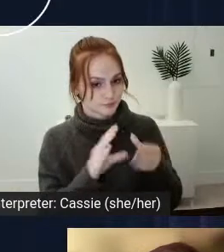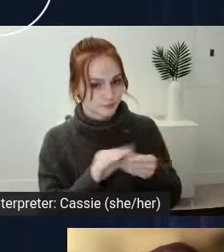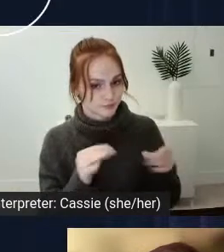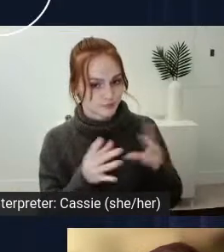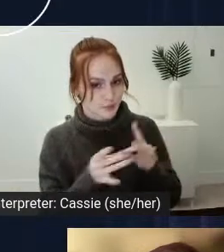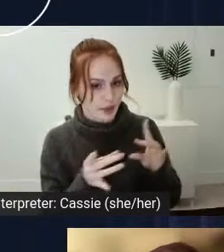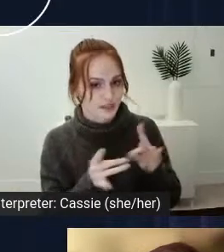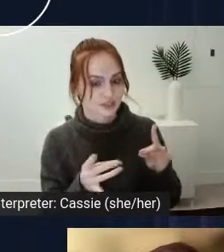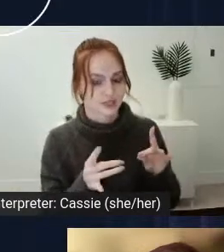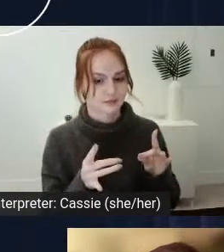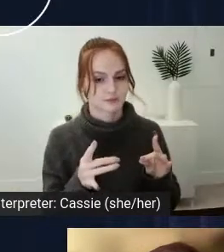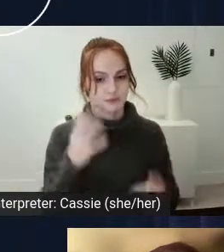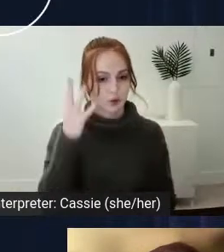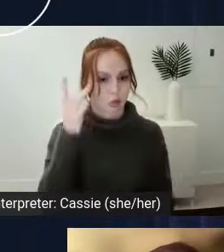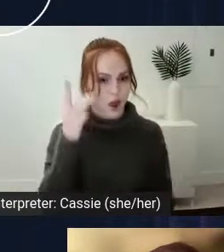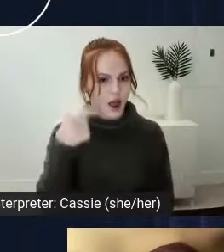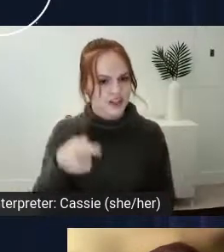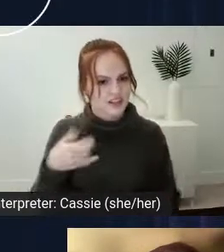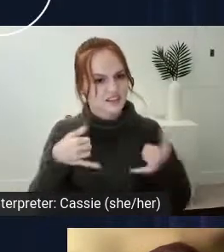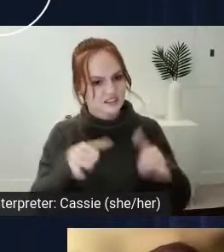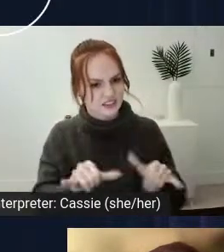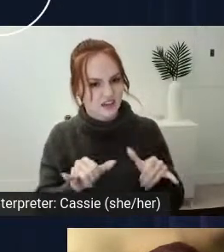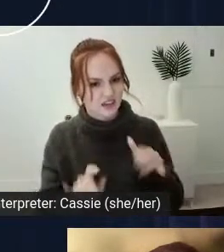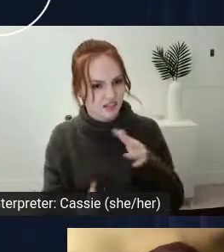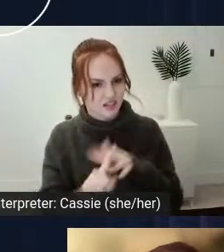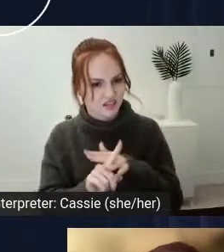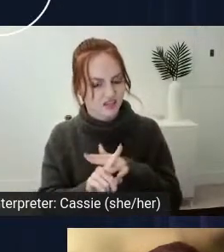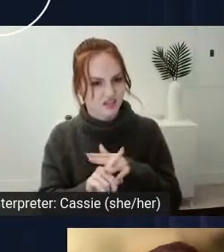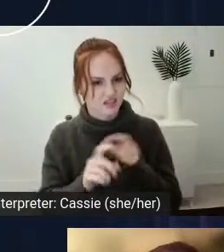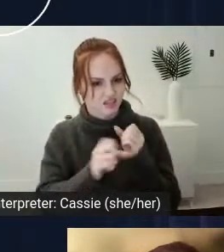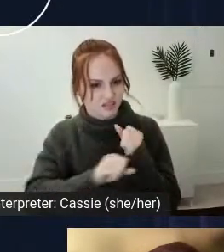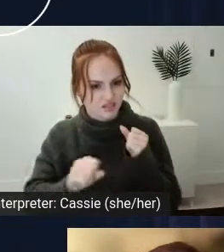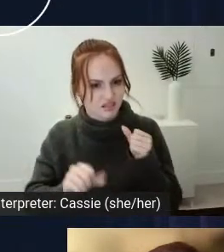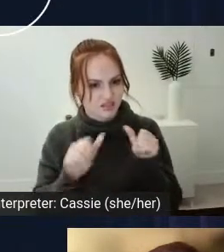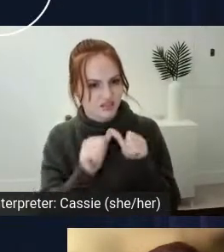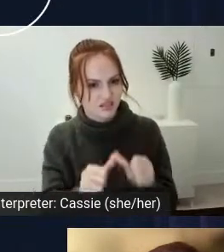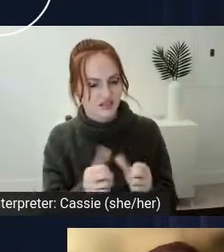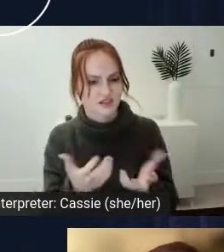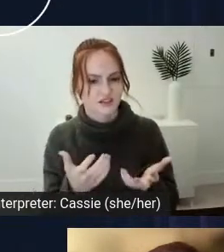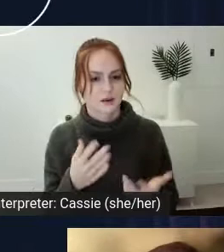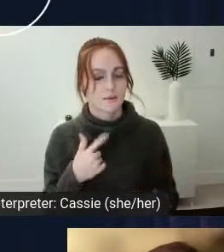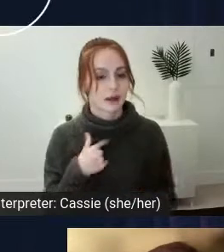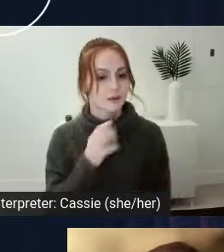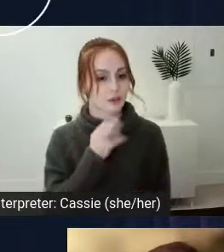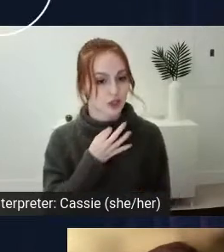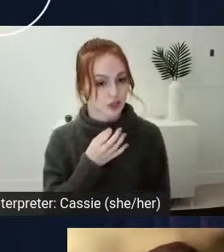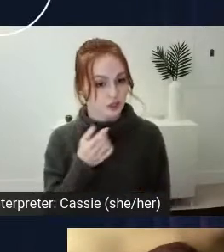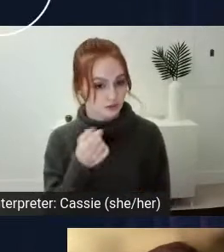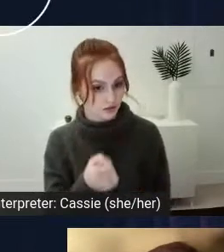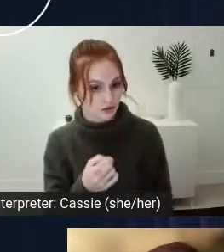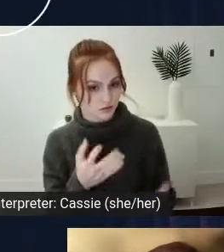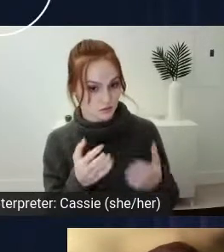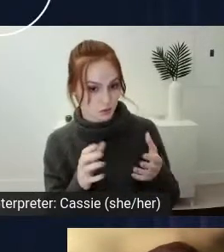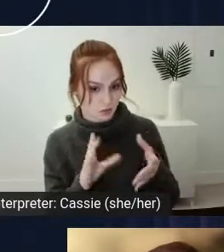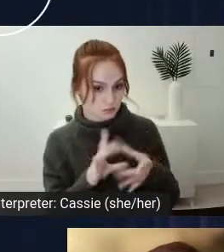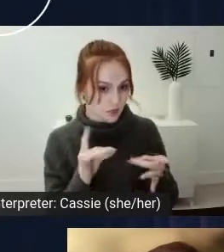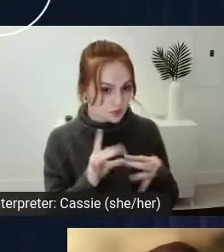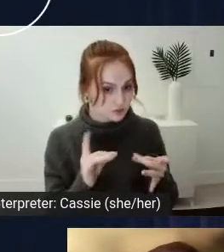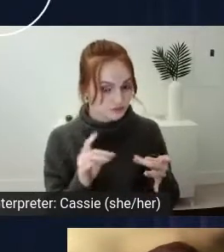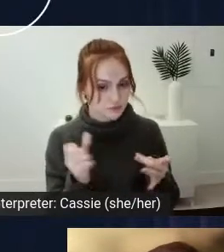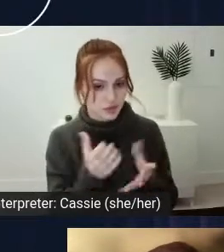why this still persists. But I'm curious if that brings up anything else for